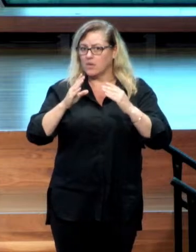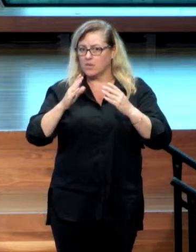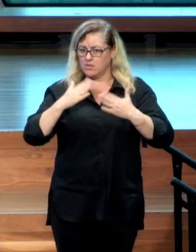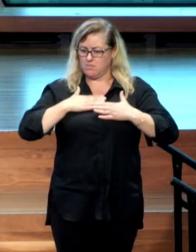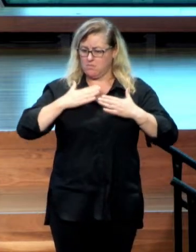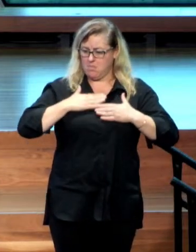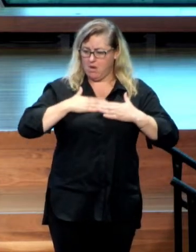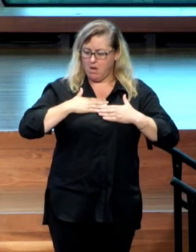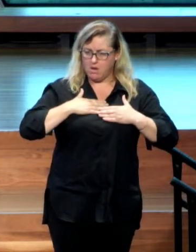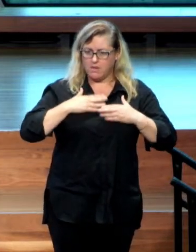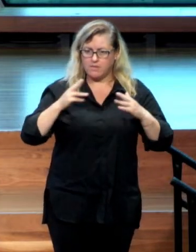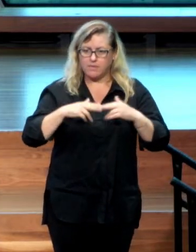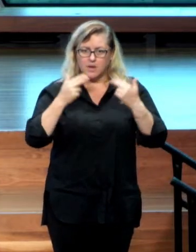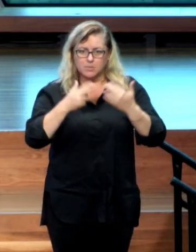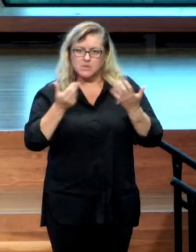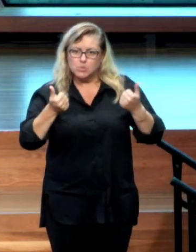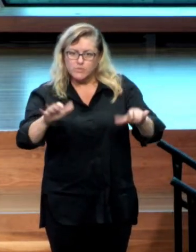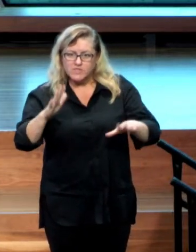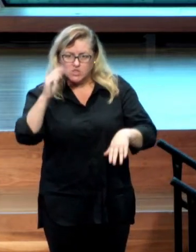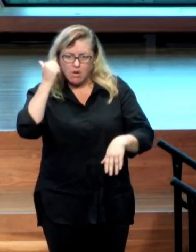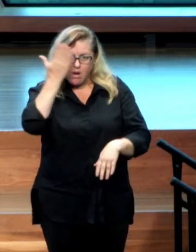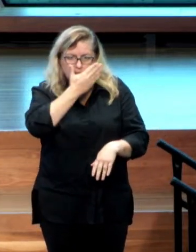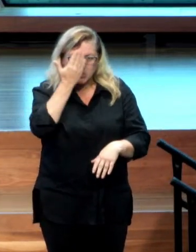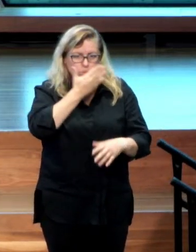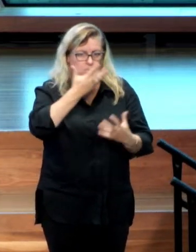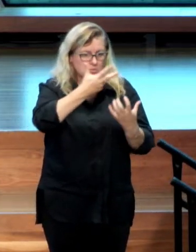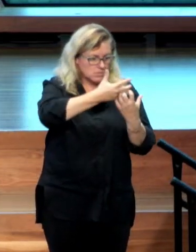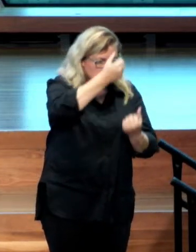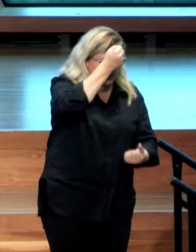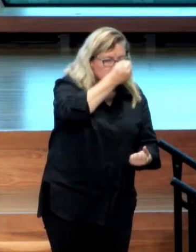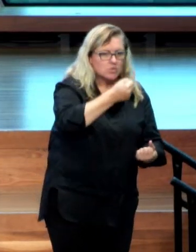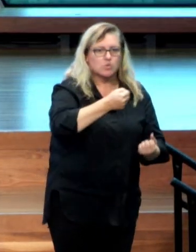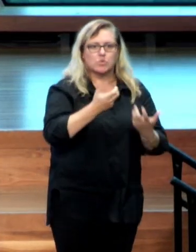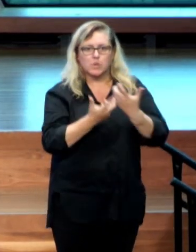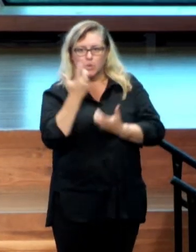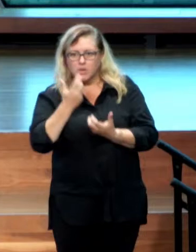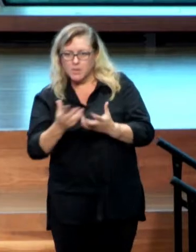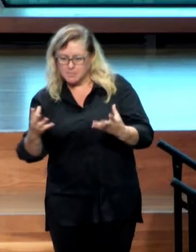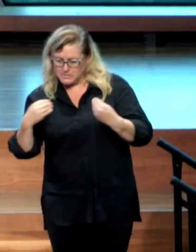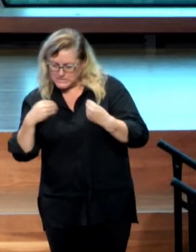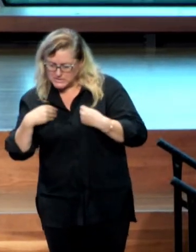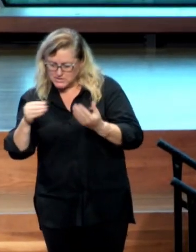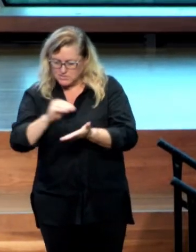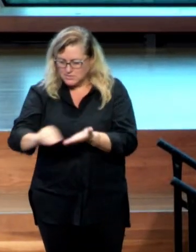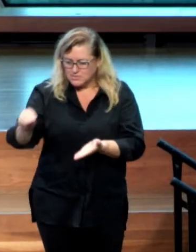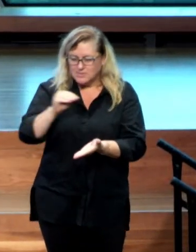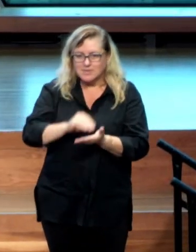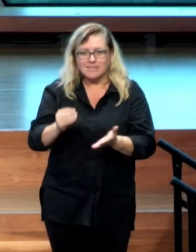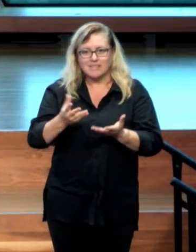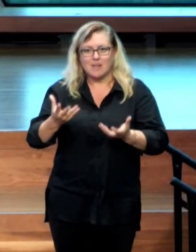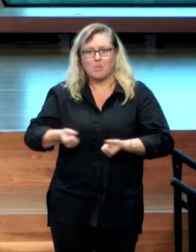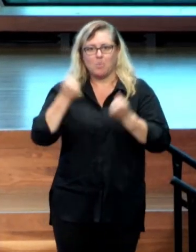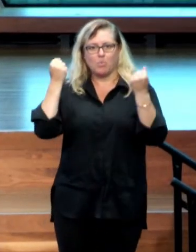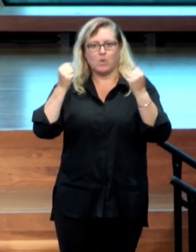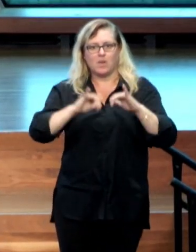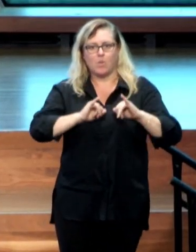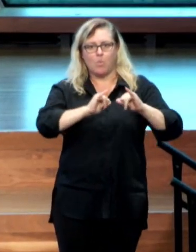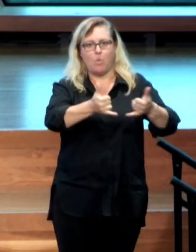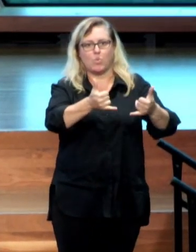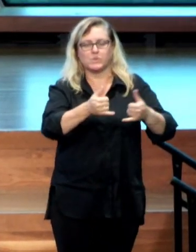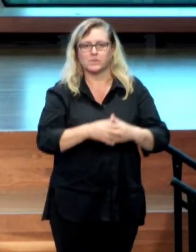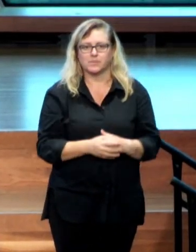my Indigenous family to finish high school, get a degree at uni, run my own business, write a novel, and win an award.